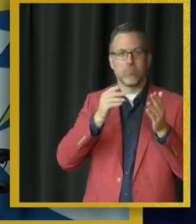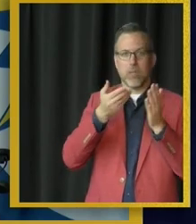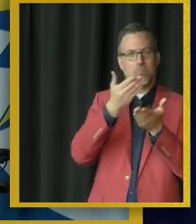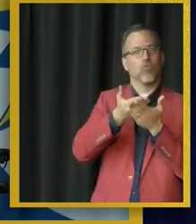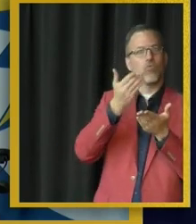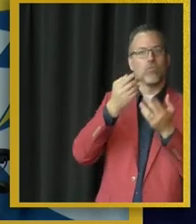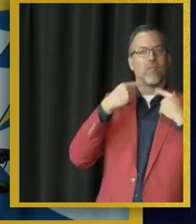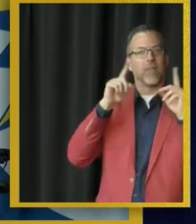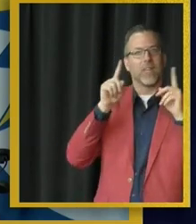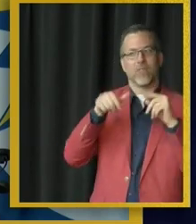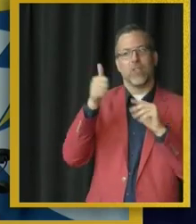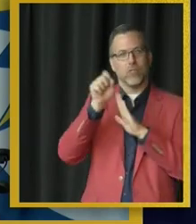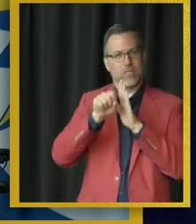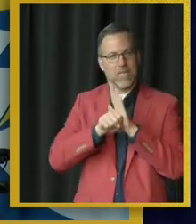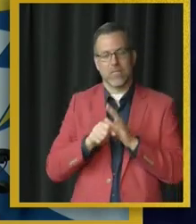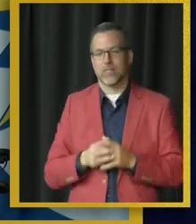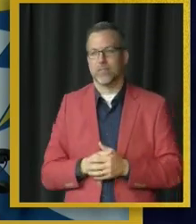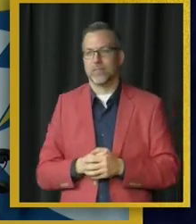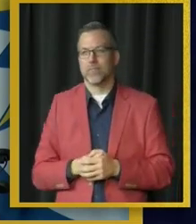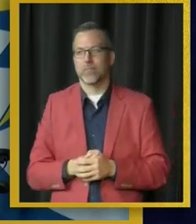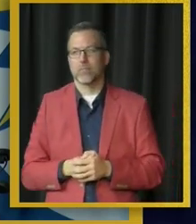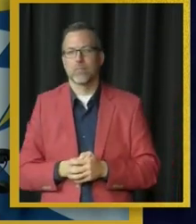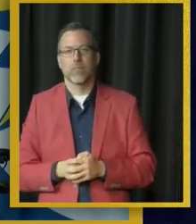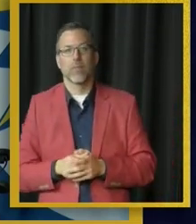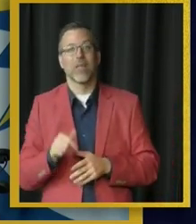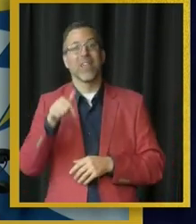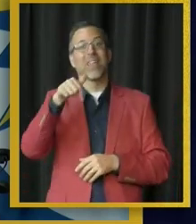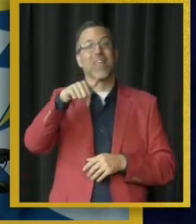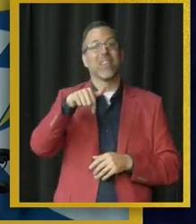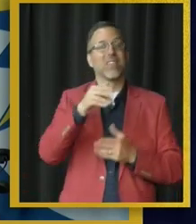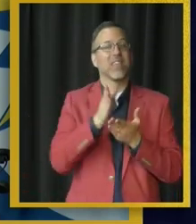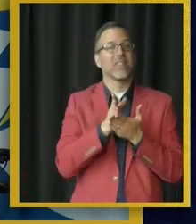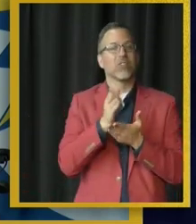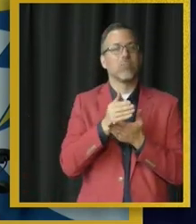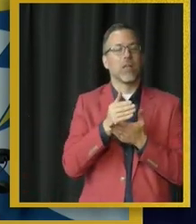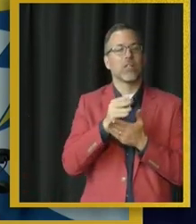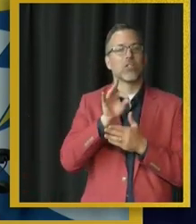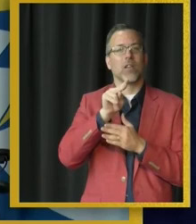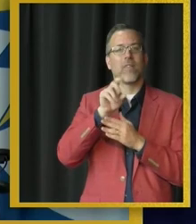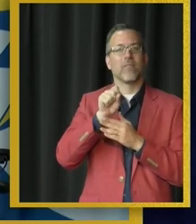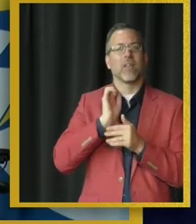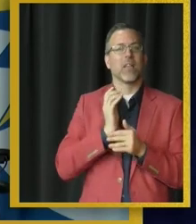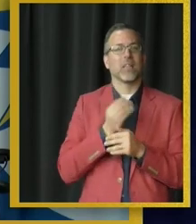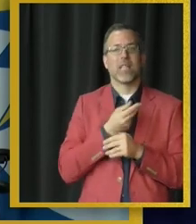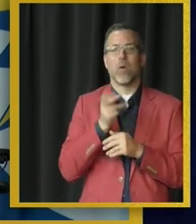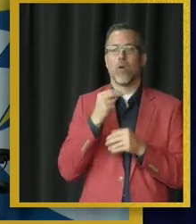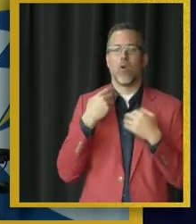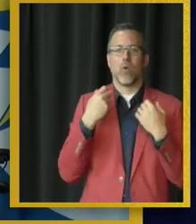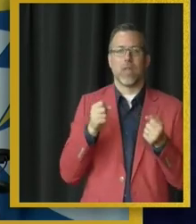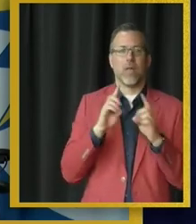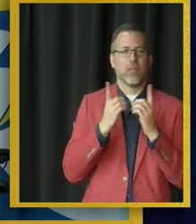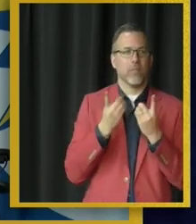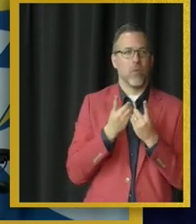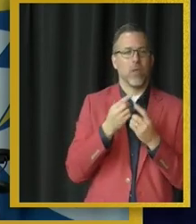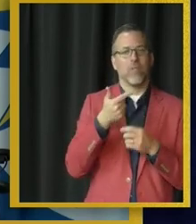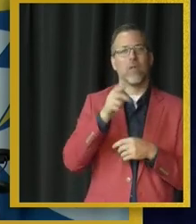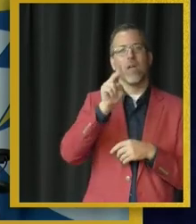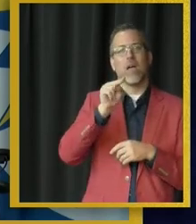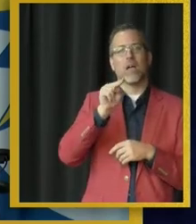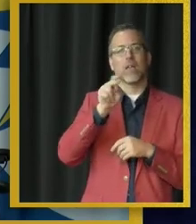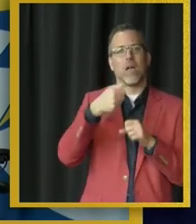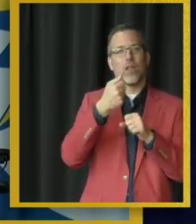states. And this budget funds our own health department to begin a gun lock by mail